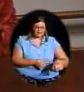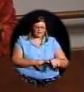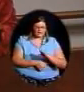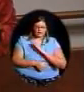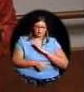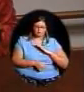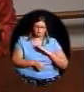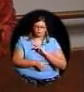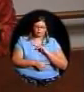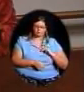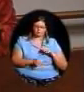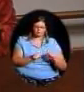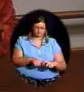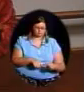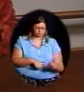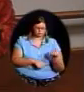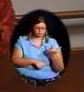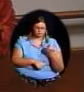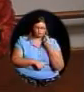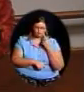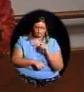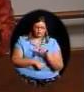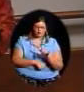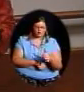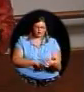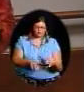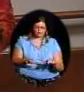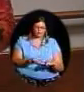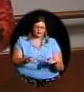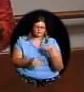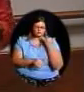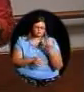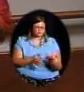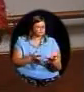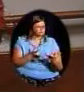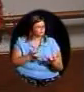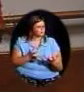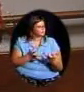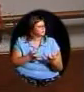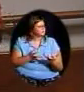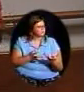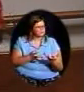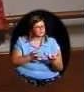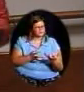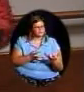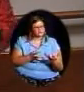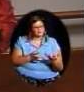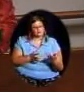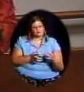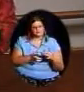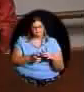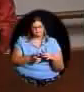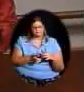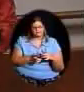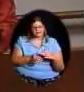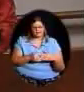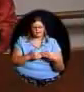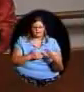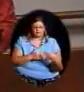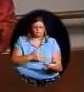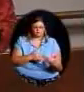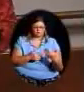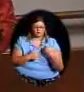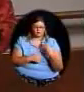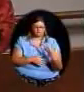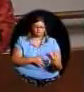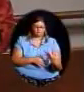may remove an item for separate action upon request. Following the consent agenda items, there are